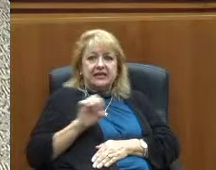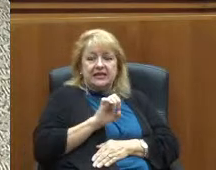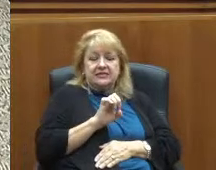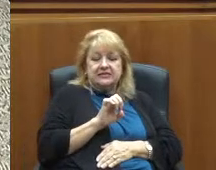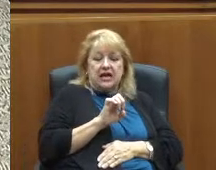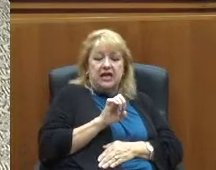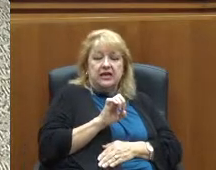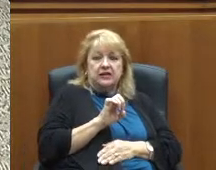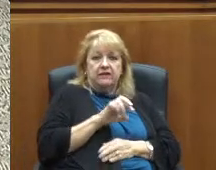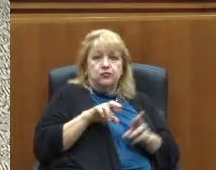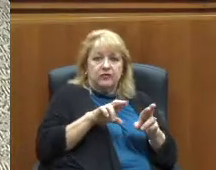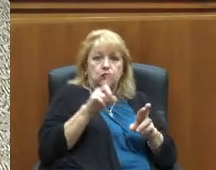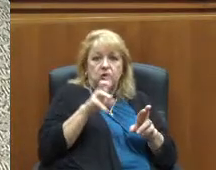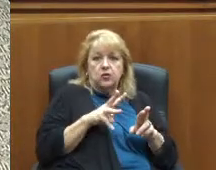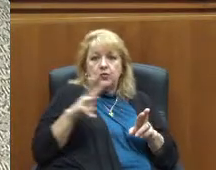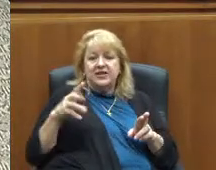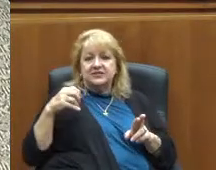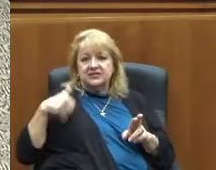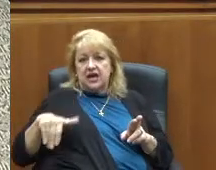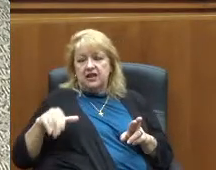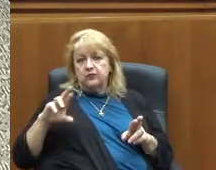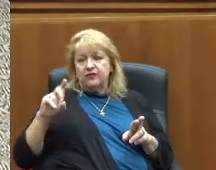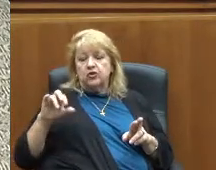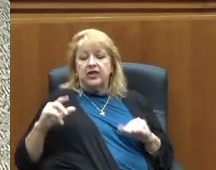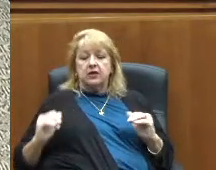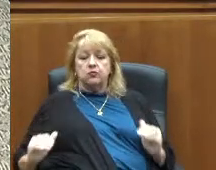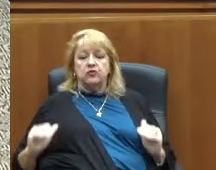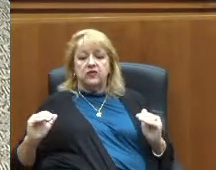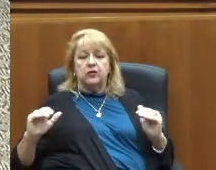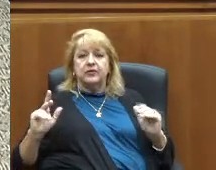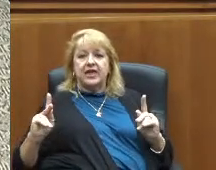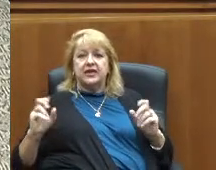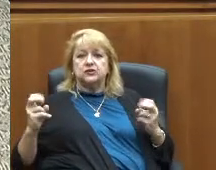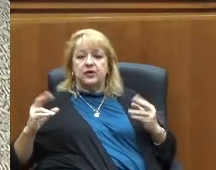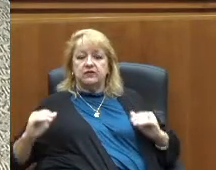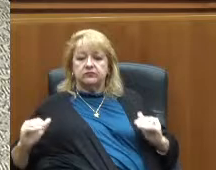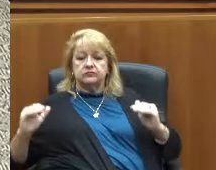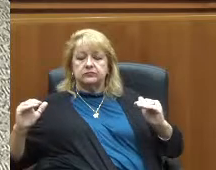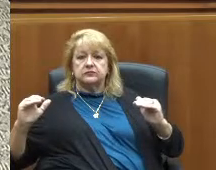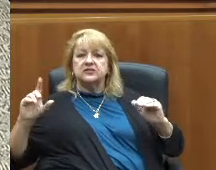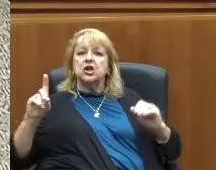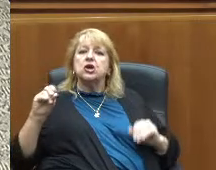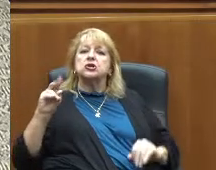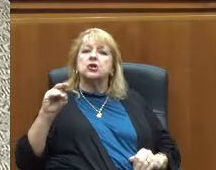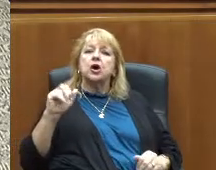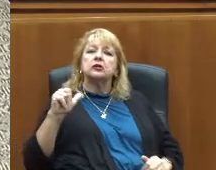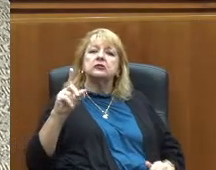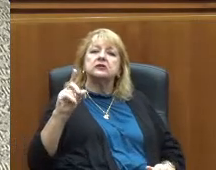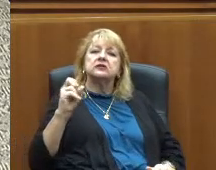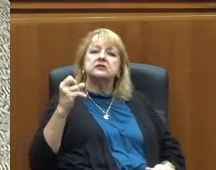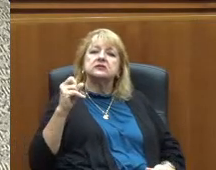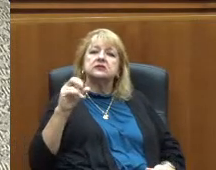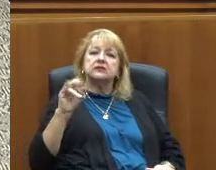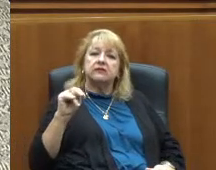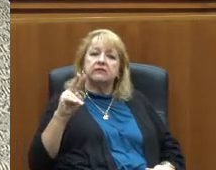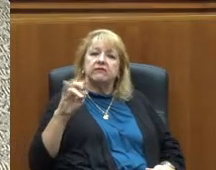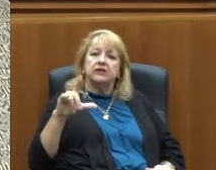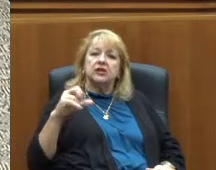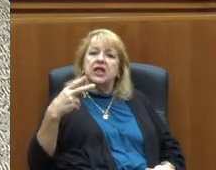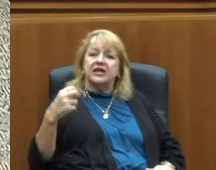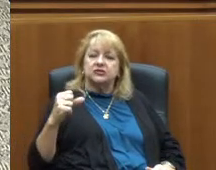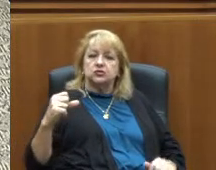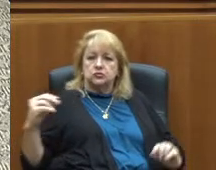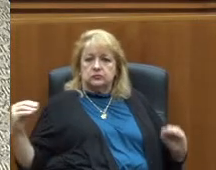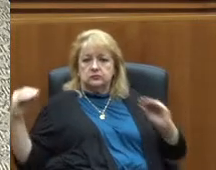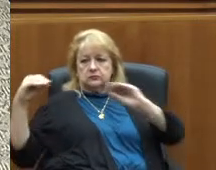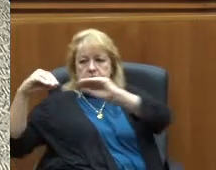the west side of the river where students move up K through 12 and then graduate from Donaldsonville High School. And in Donaldsonville High